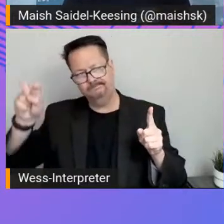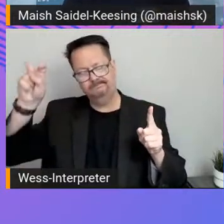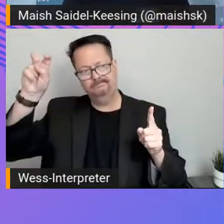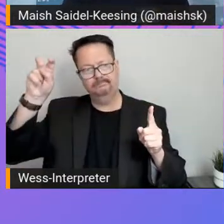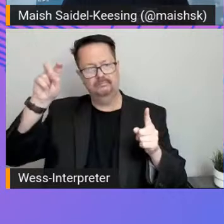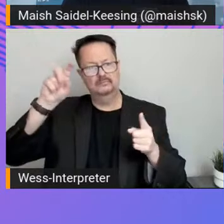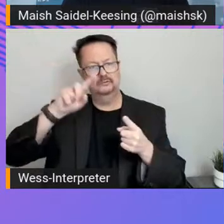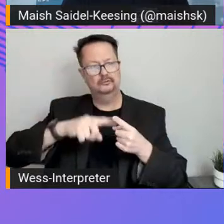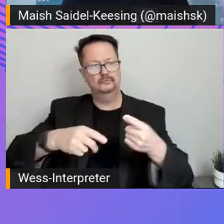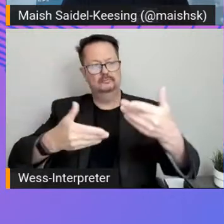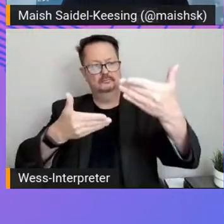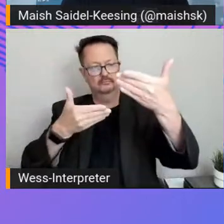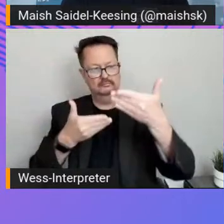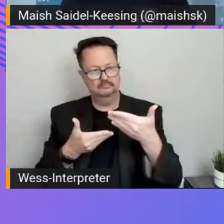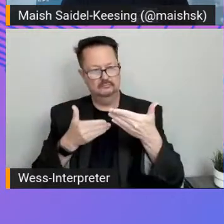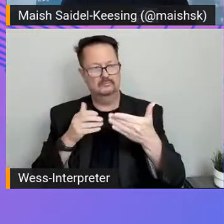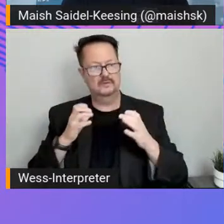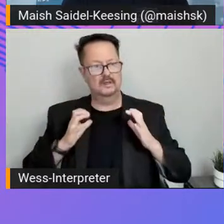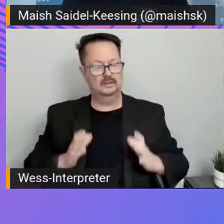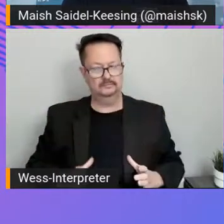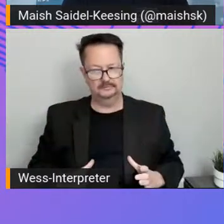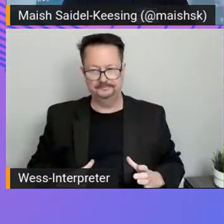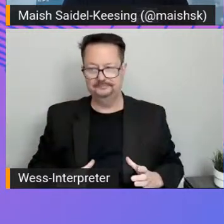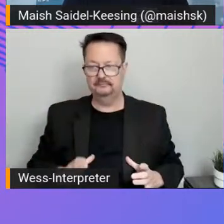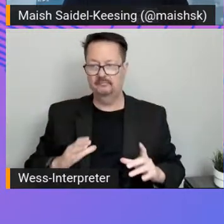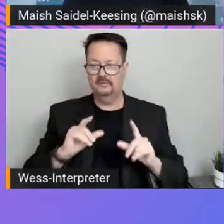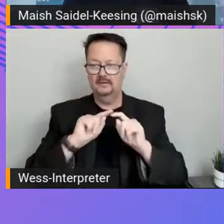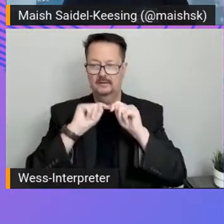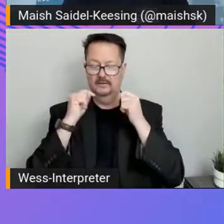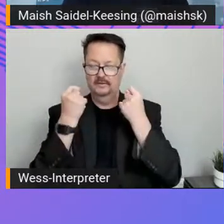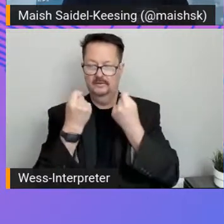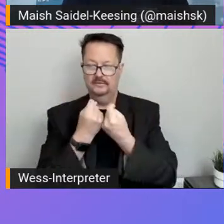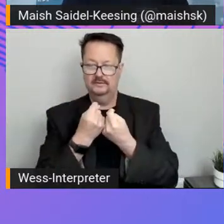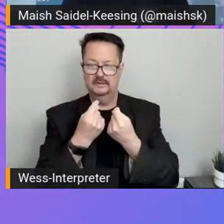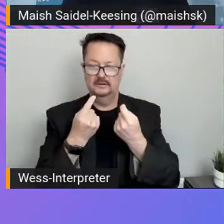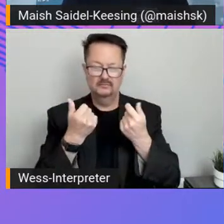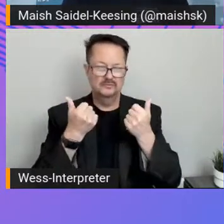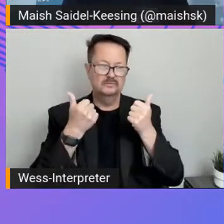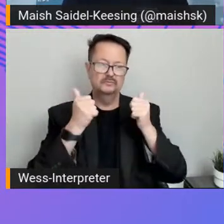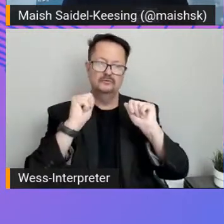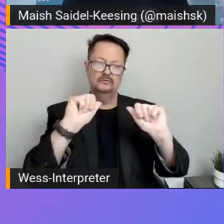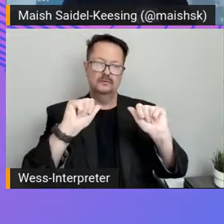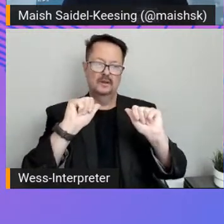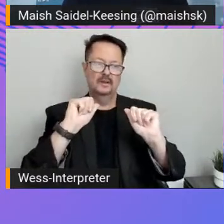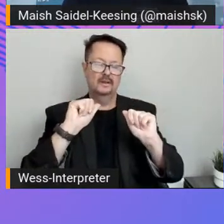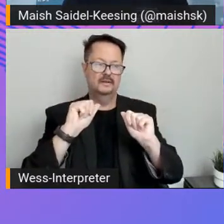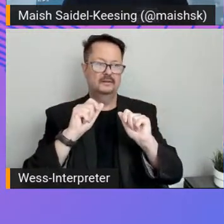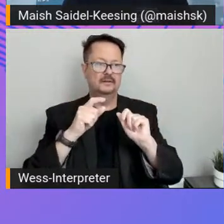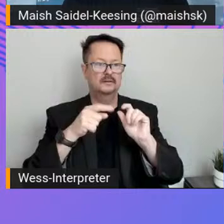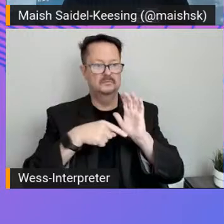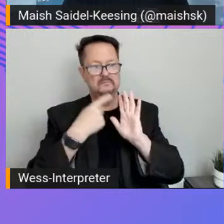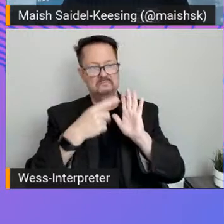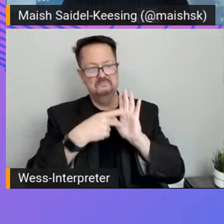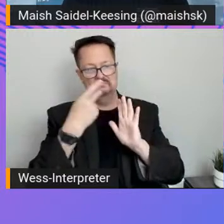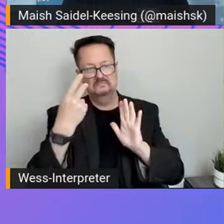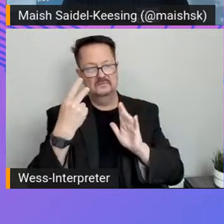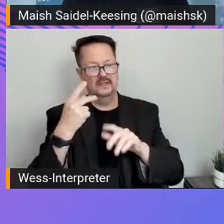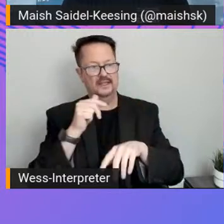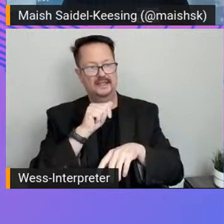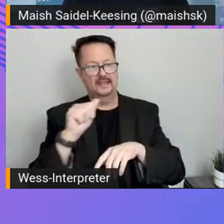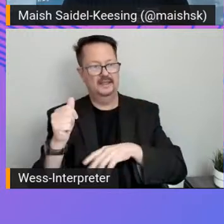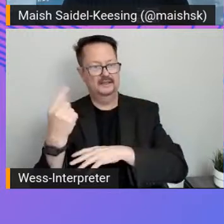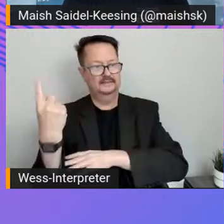your customers? So the teams are trying to get to production a couple times a day. So once